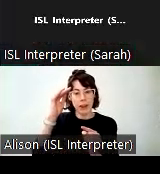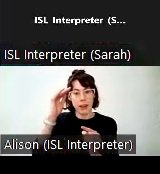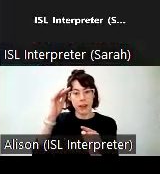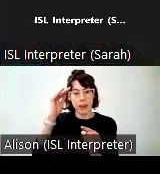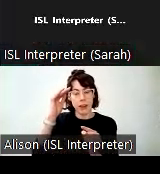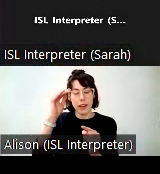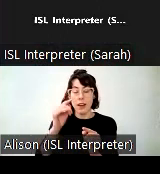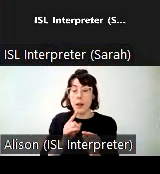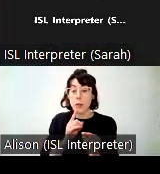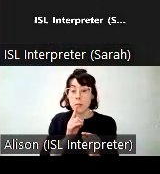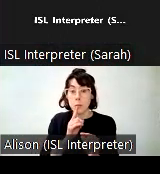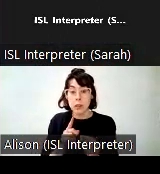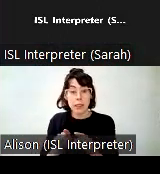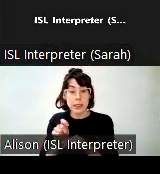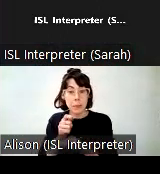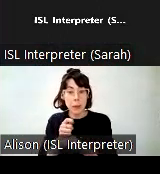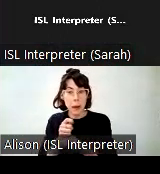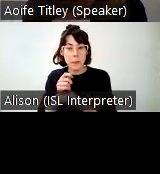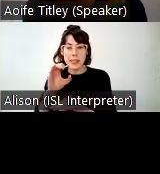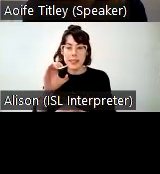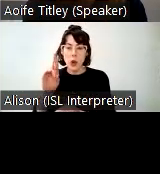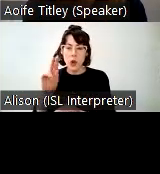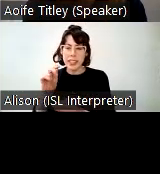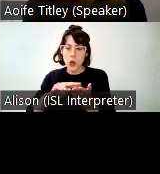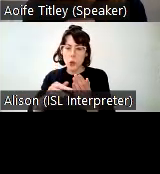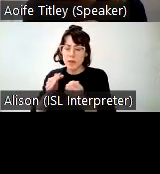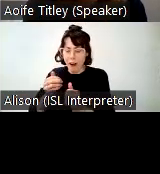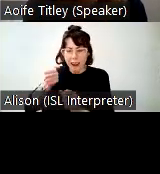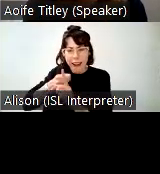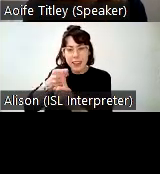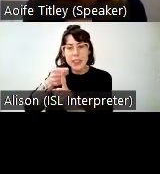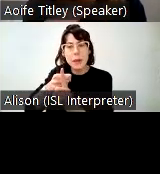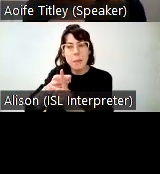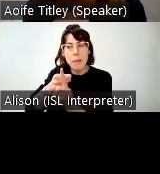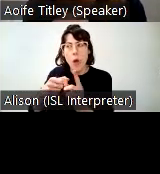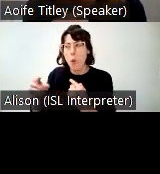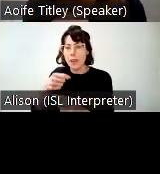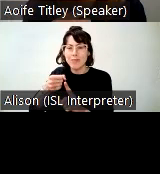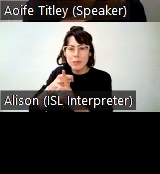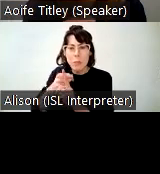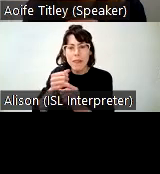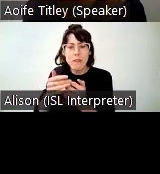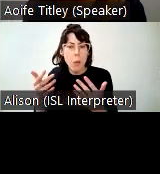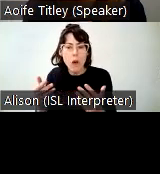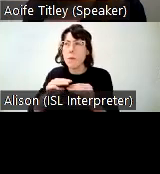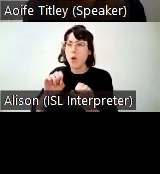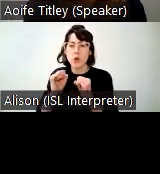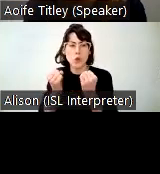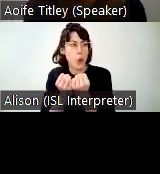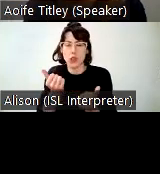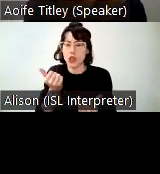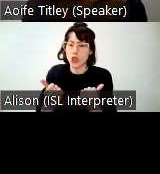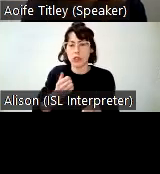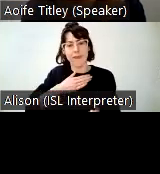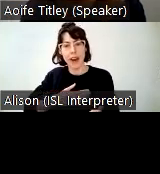also really a very impressive form of activism as well, and would fight towards, I suppose, a more socially just and, you know, forwarding